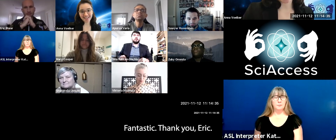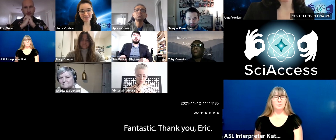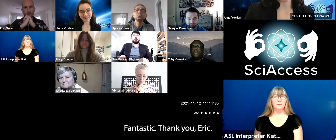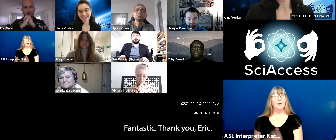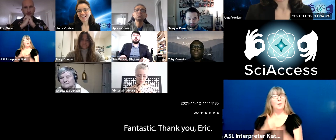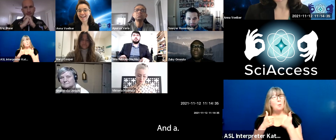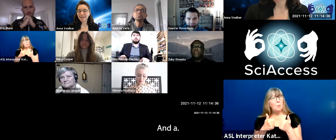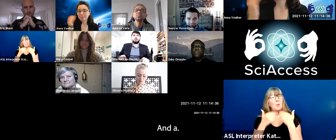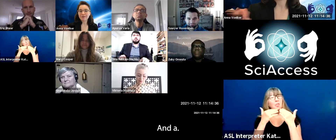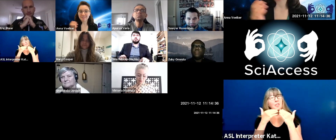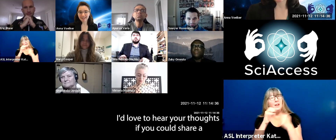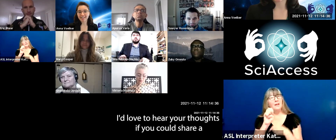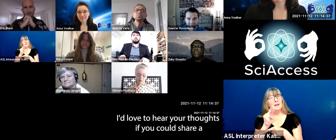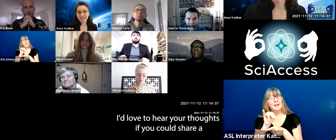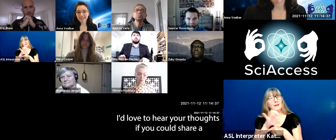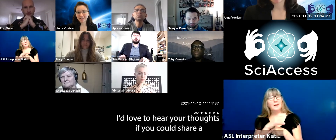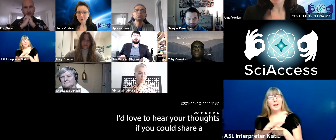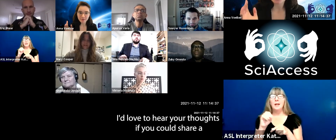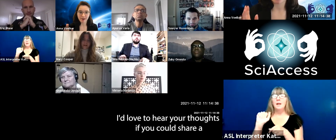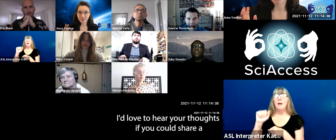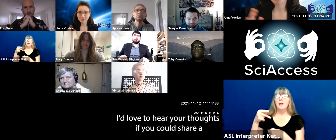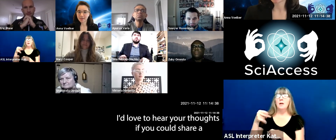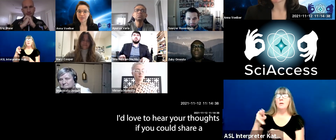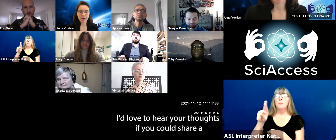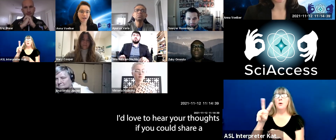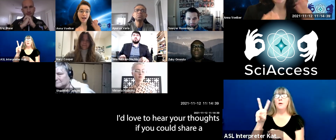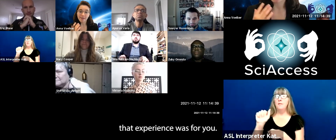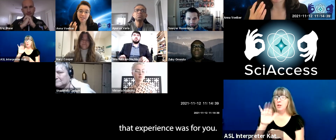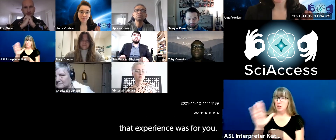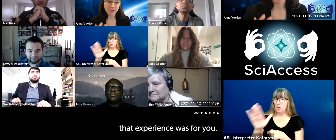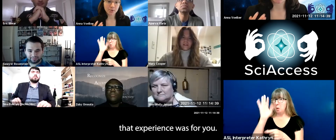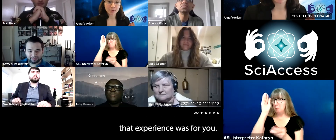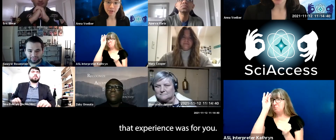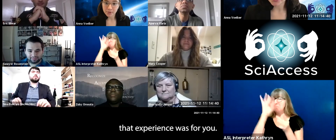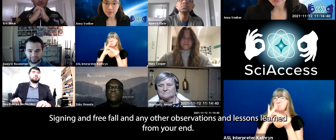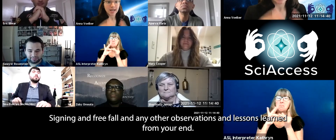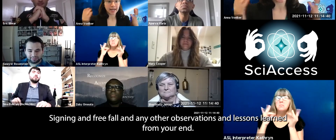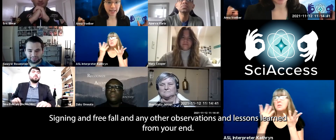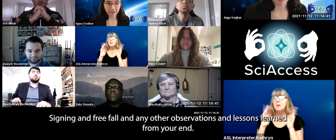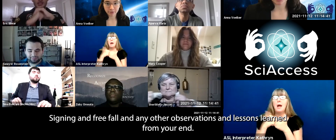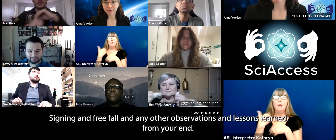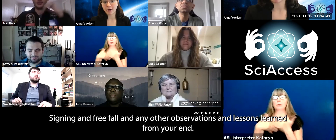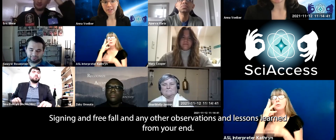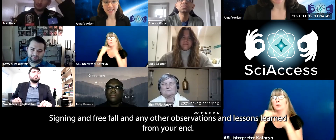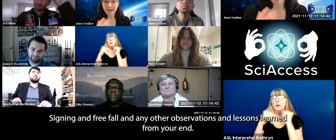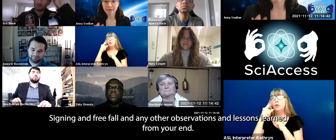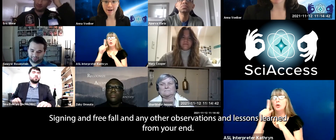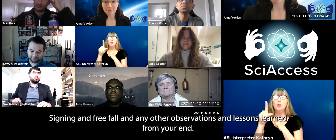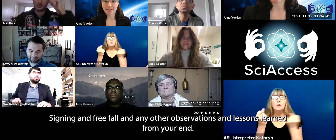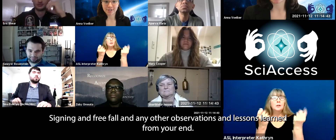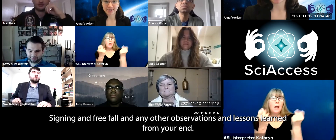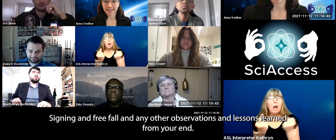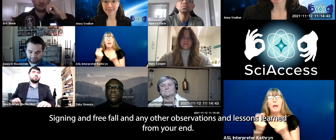Fantastic. Thank you, Eric. And Apurva, I'd love to hear your thoughts. If you could share how that experience was for you, signing and free fall, and any